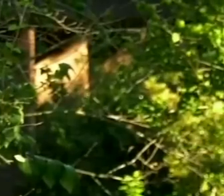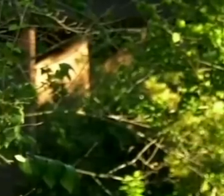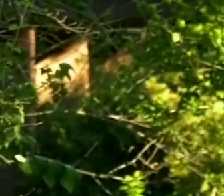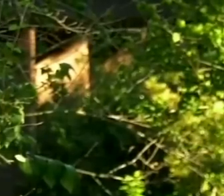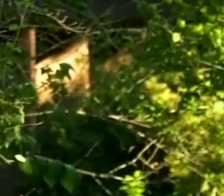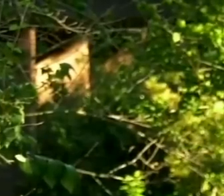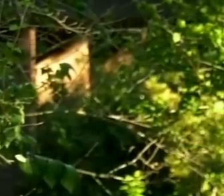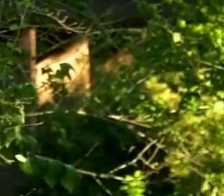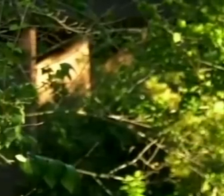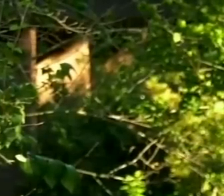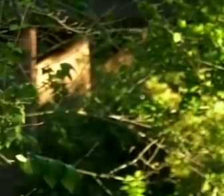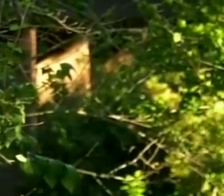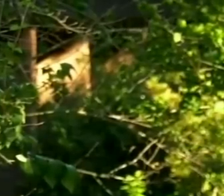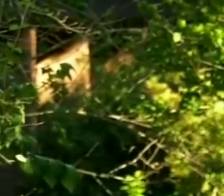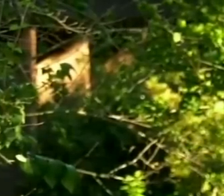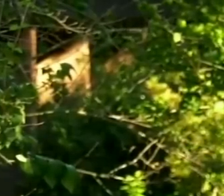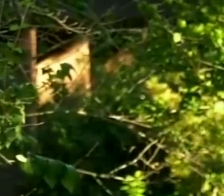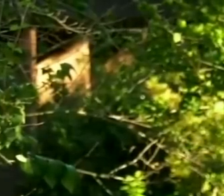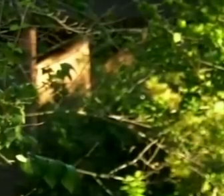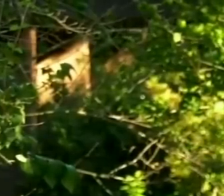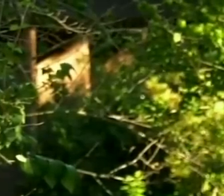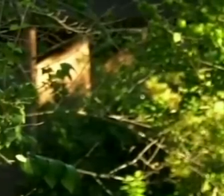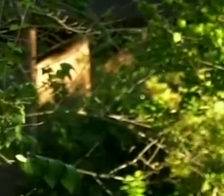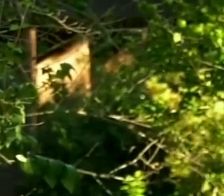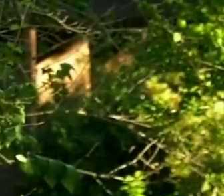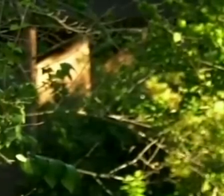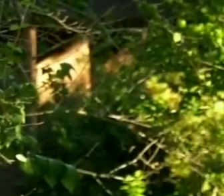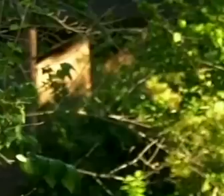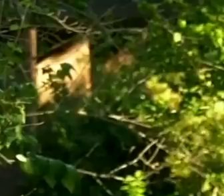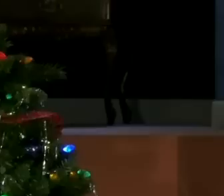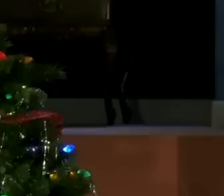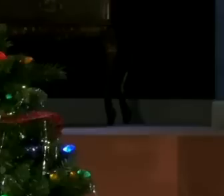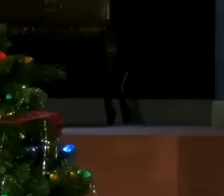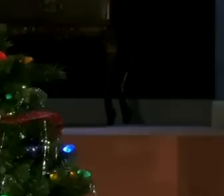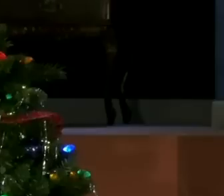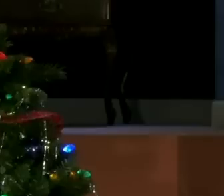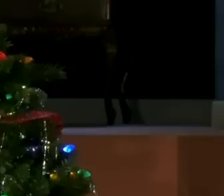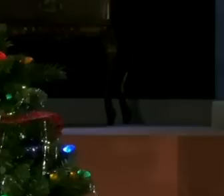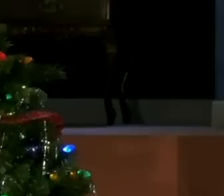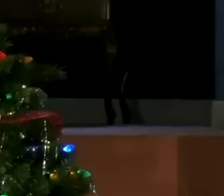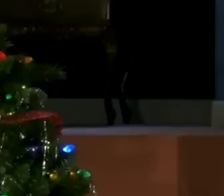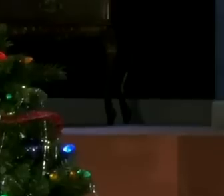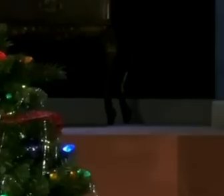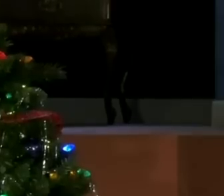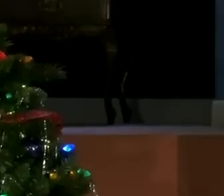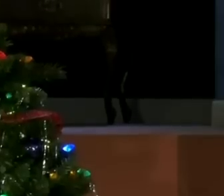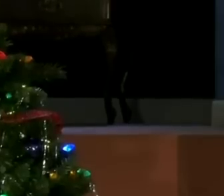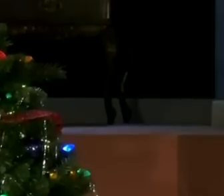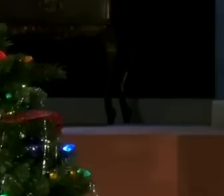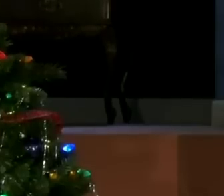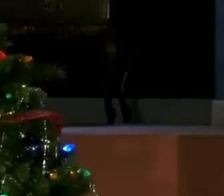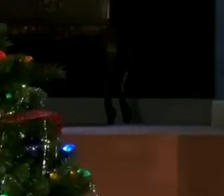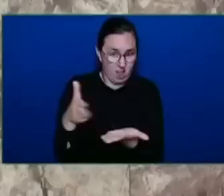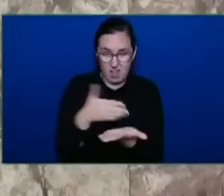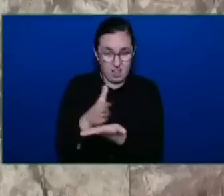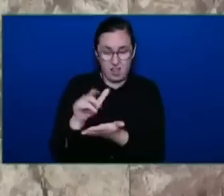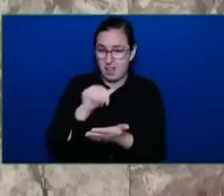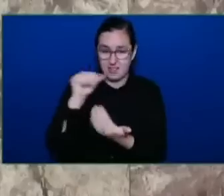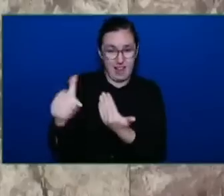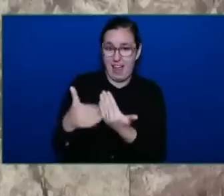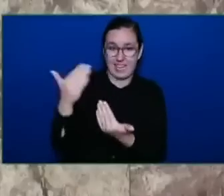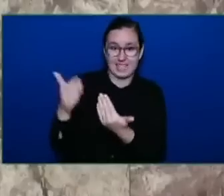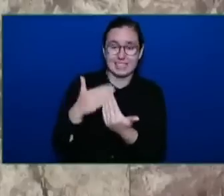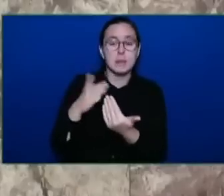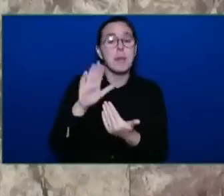for former youth in care during her time as Minister of Advanced Education. She plans on officially resigning by the end of March. As